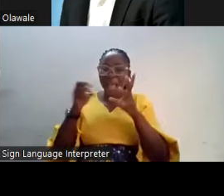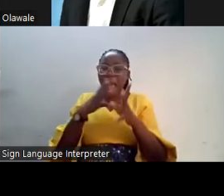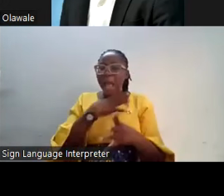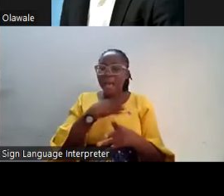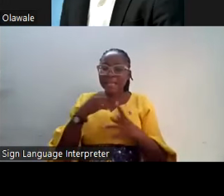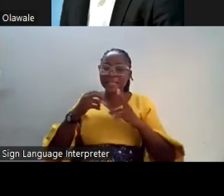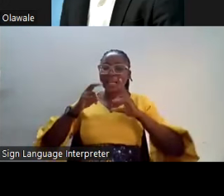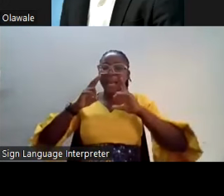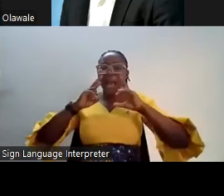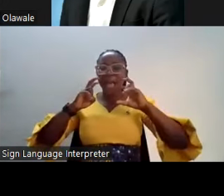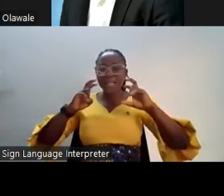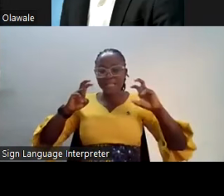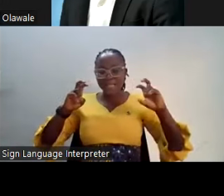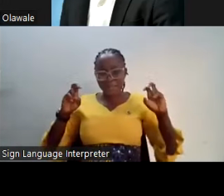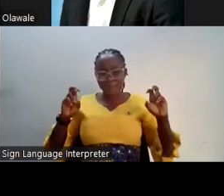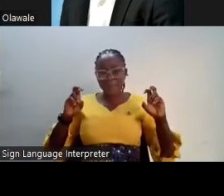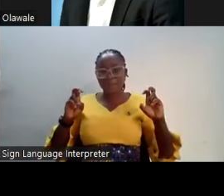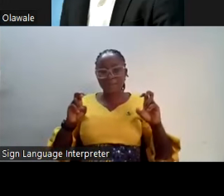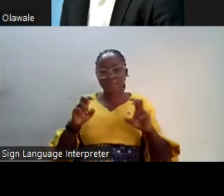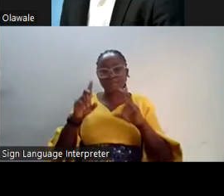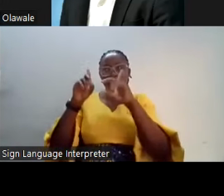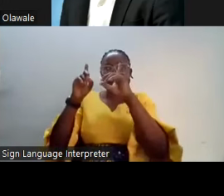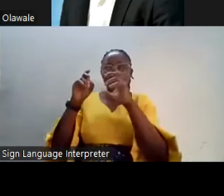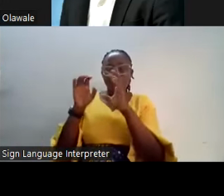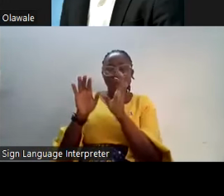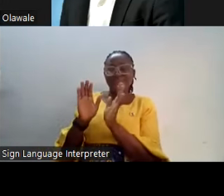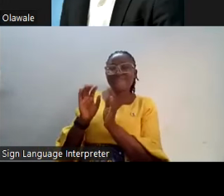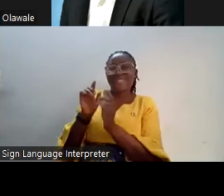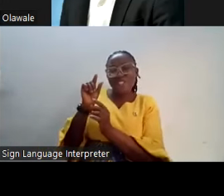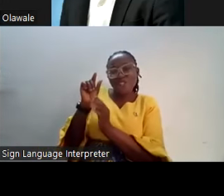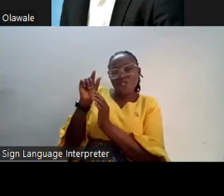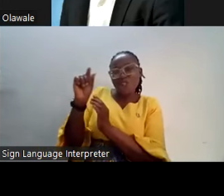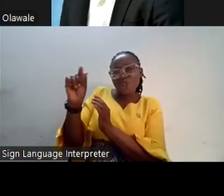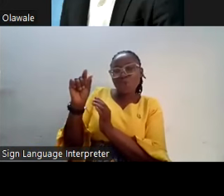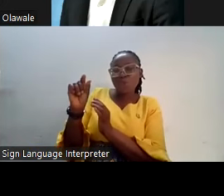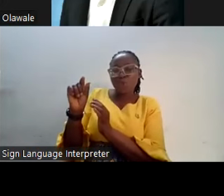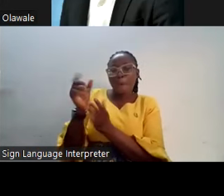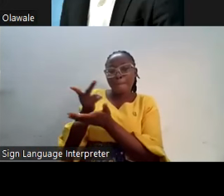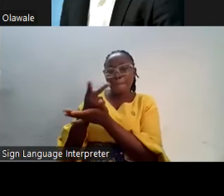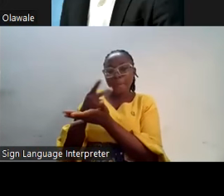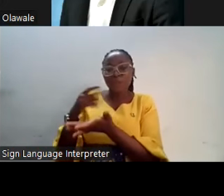so testing is just one small portion of the entire assessment.